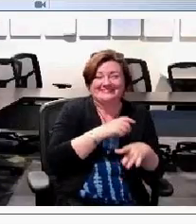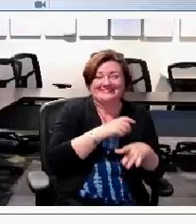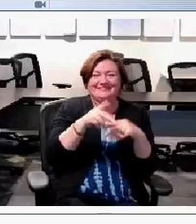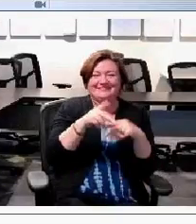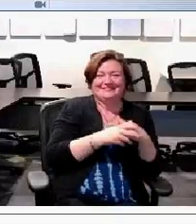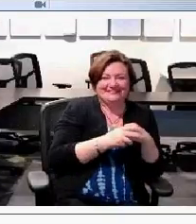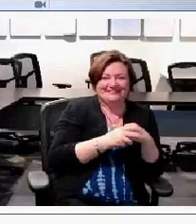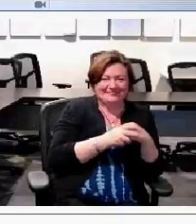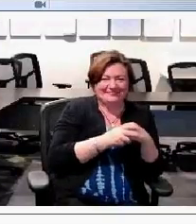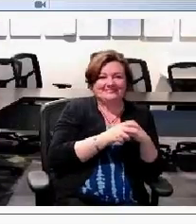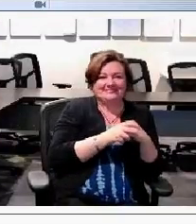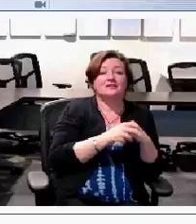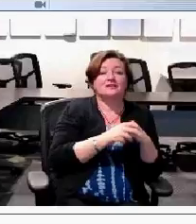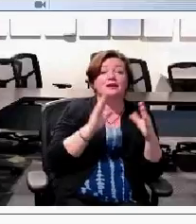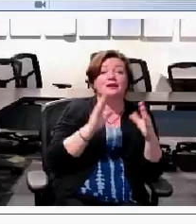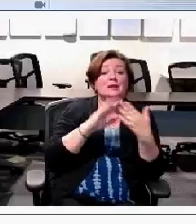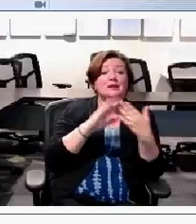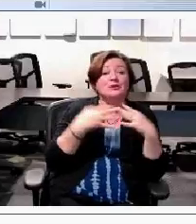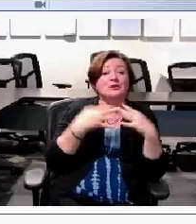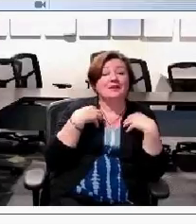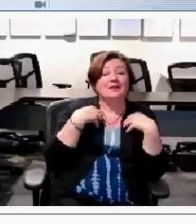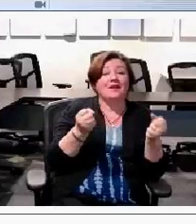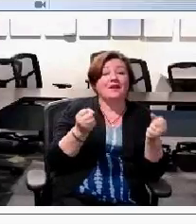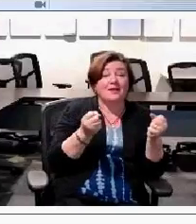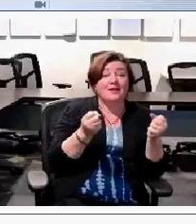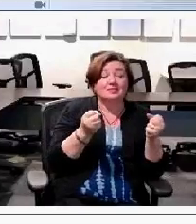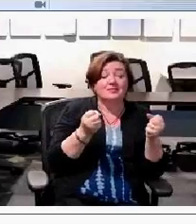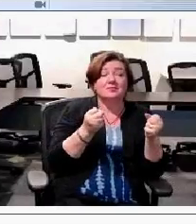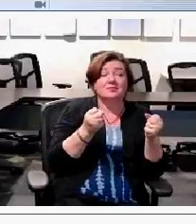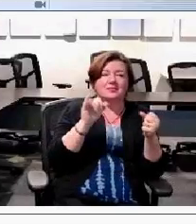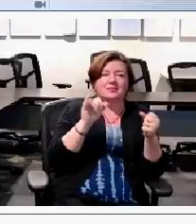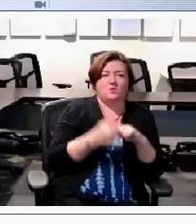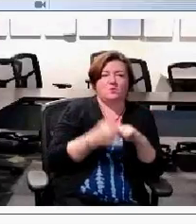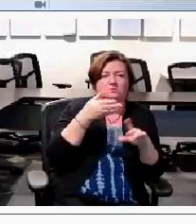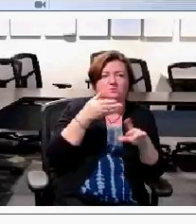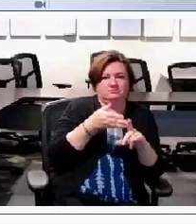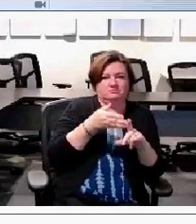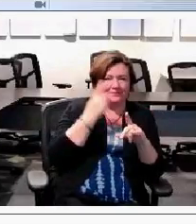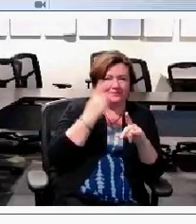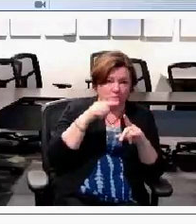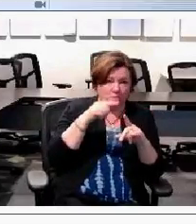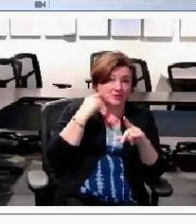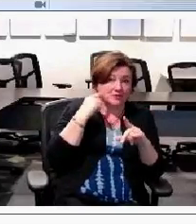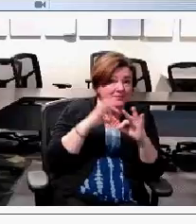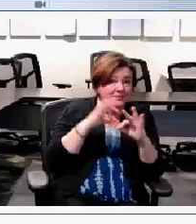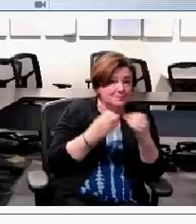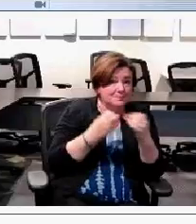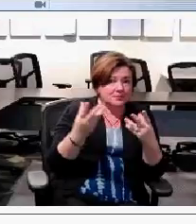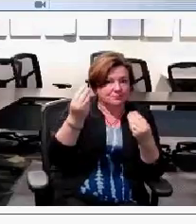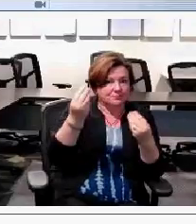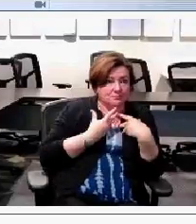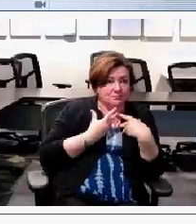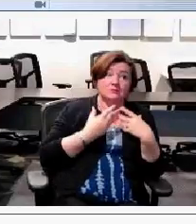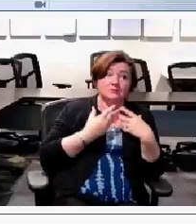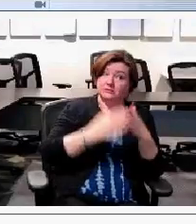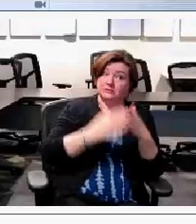And community health is really our major referral source for deaf parents and families. Self-referrals are